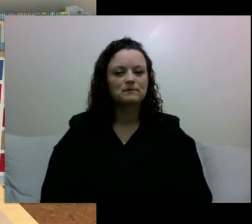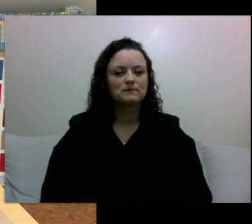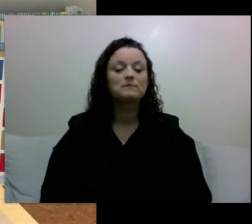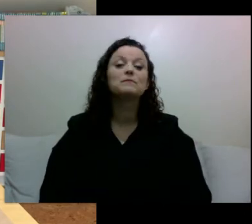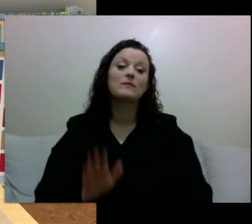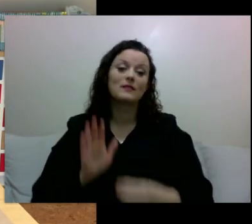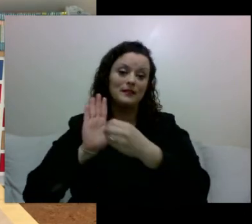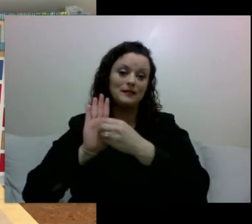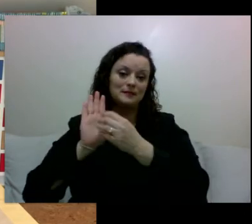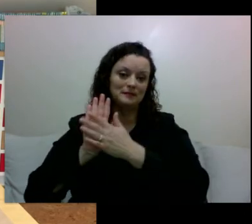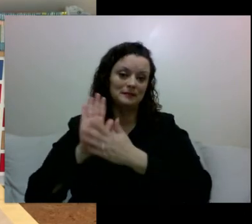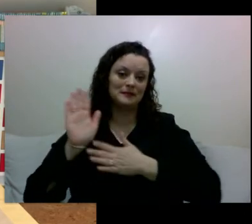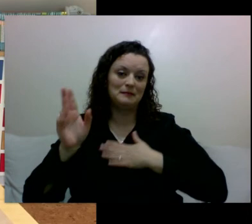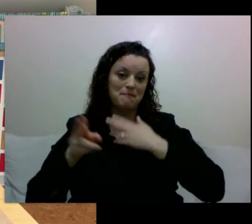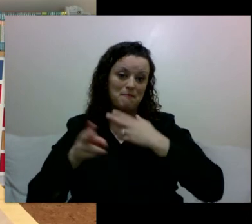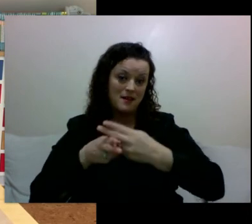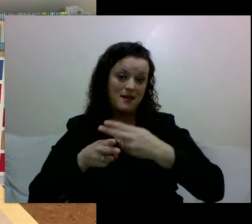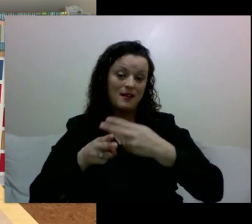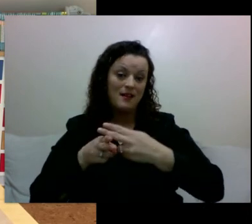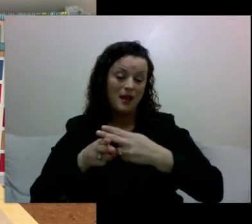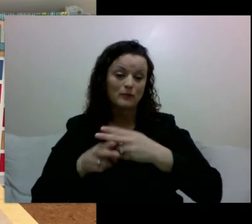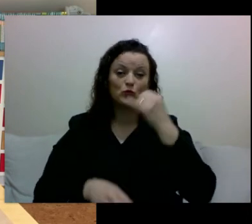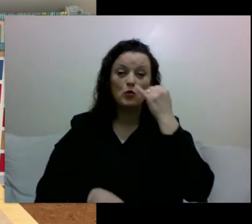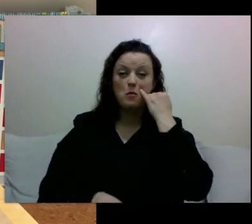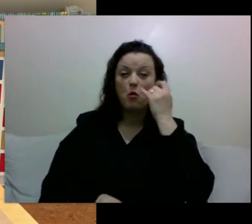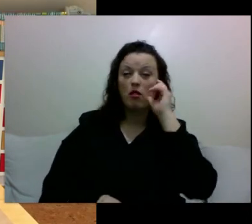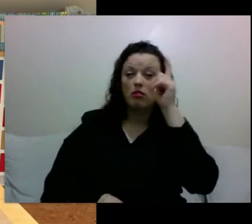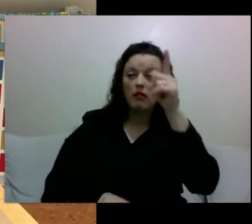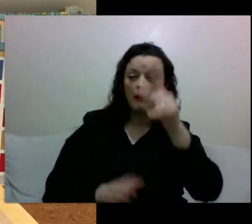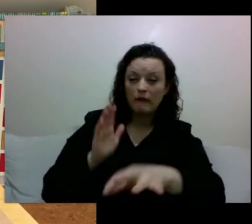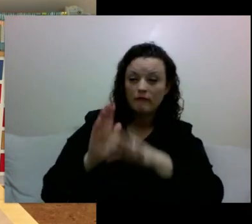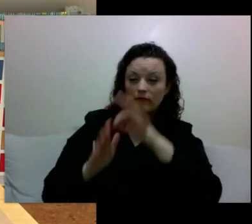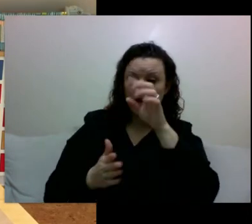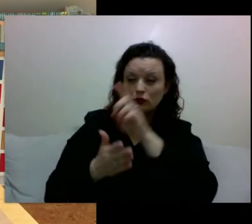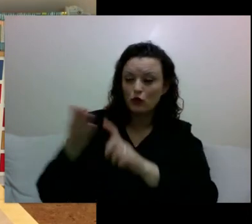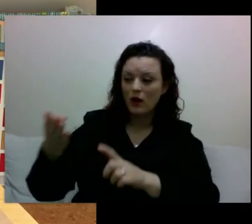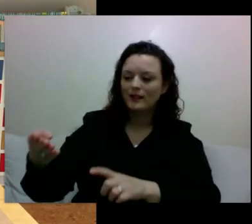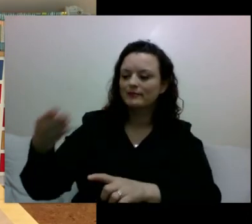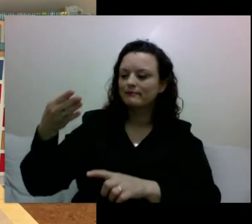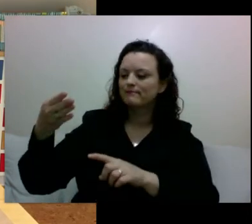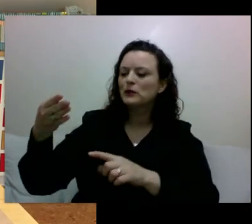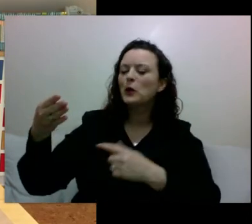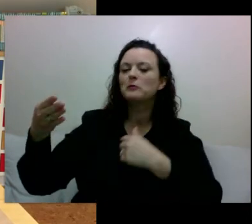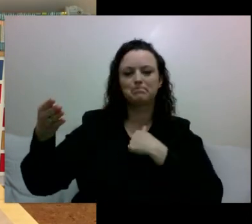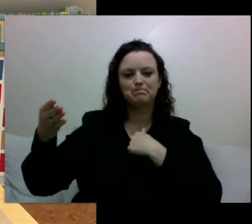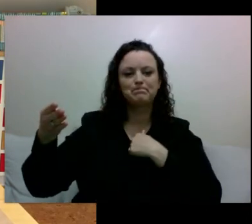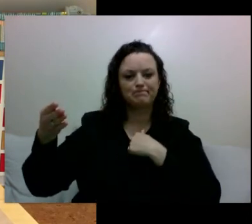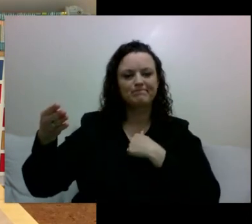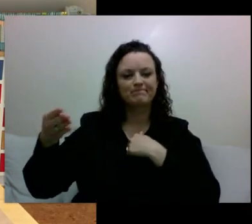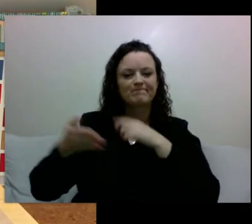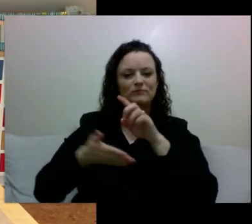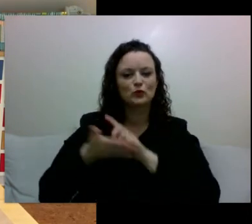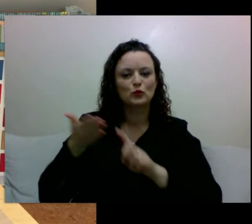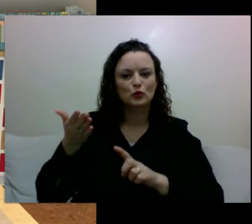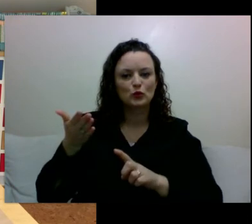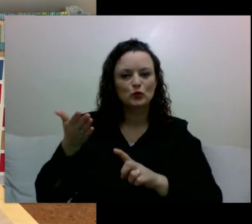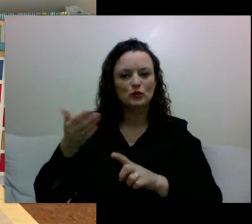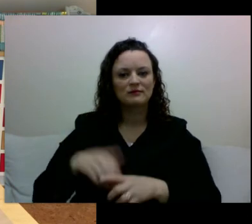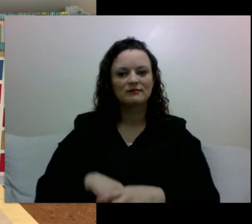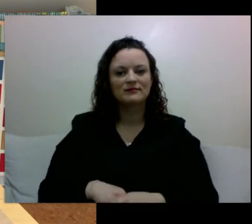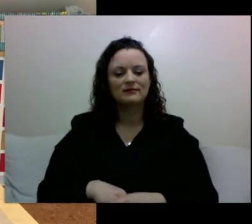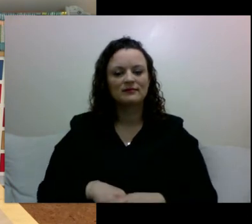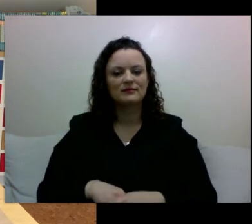name. So if I come across this drawing again, I can remember who made it. I've forgotten the last couple days, but I'm